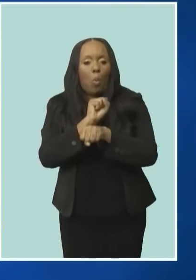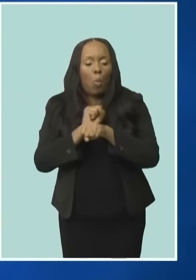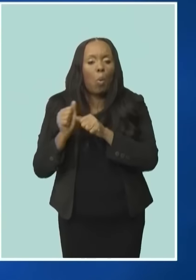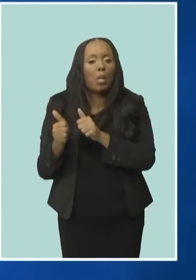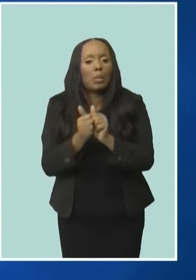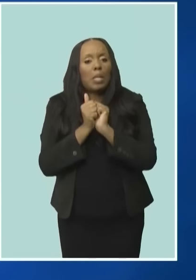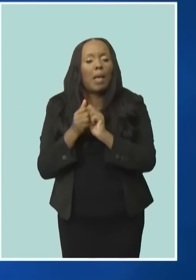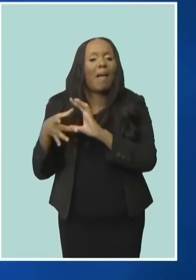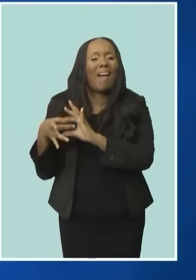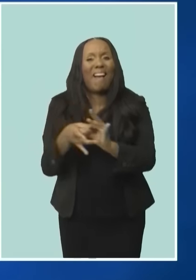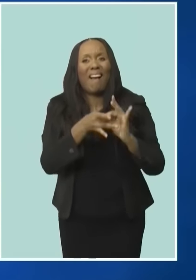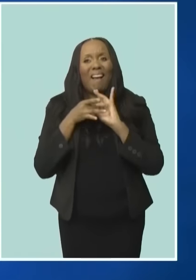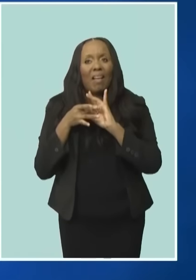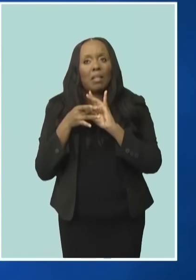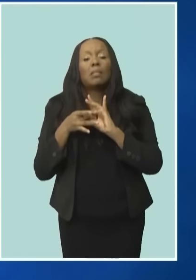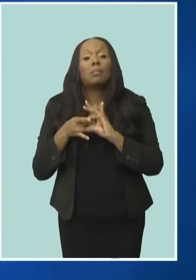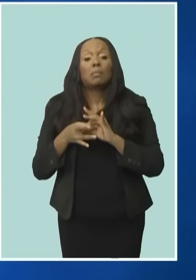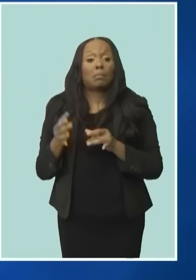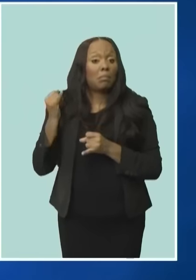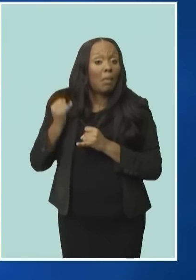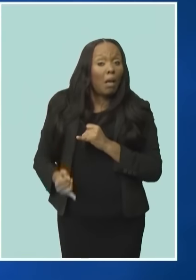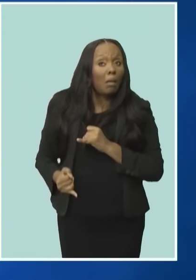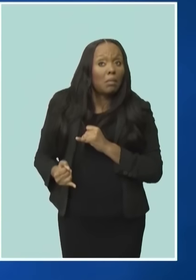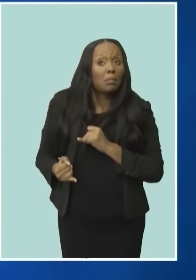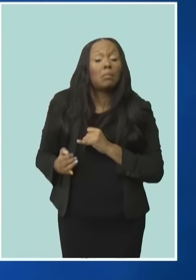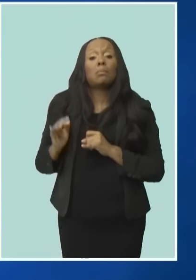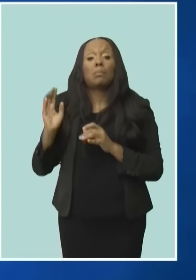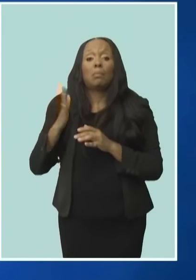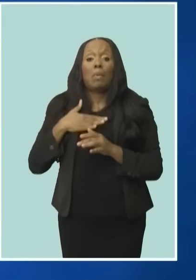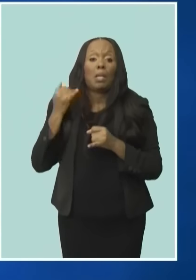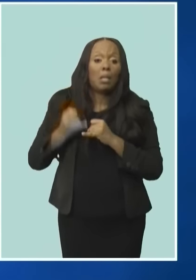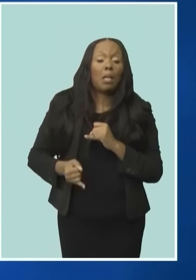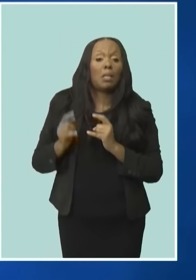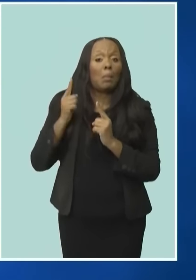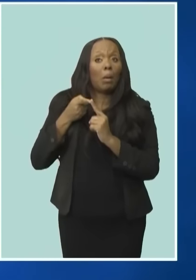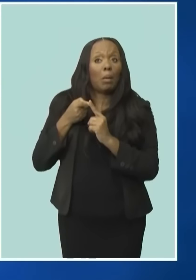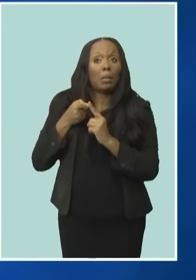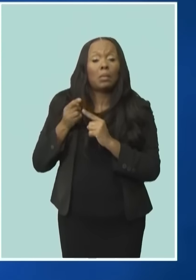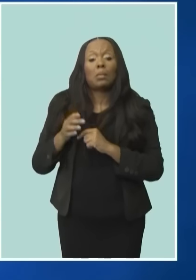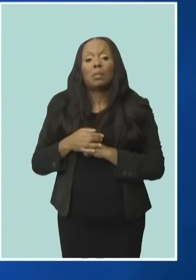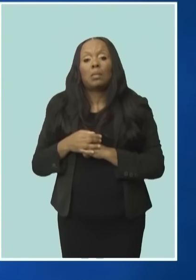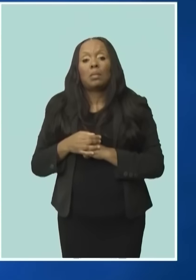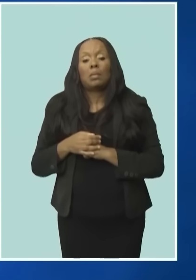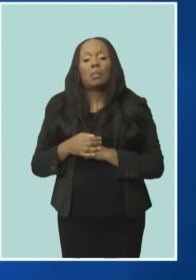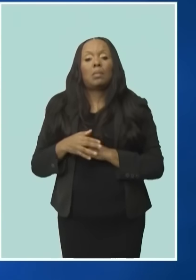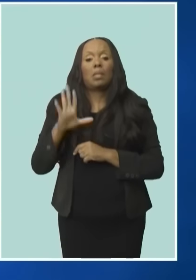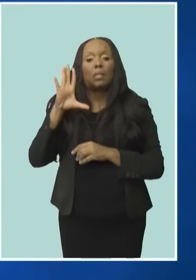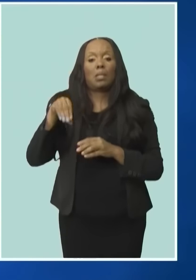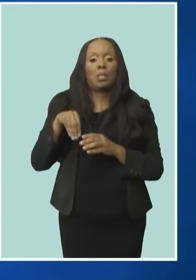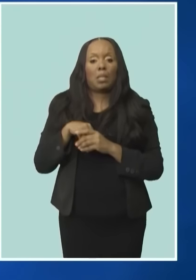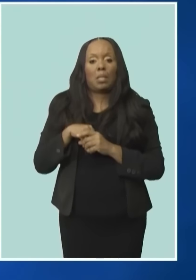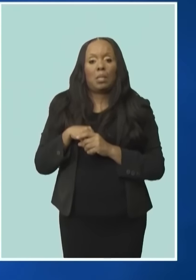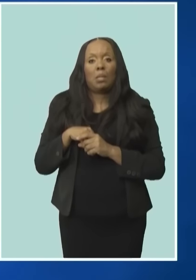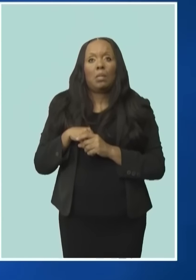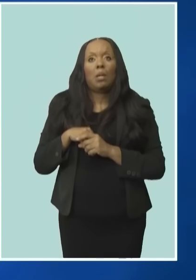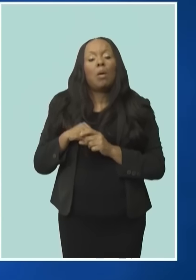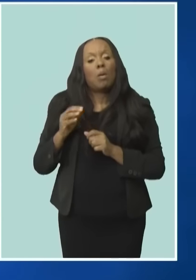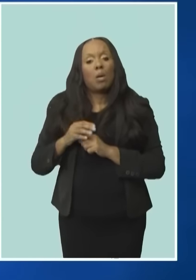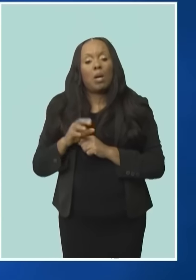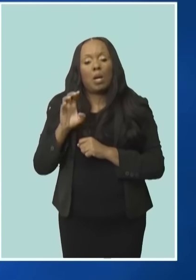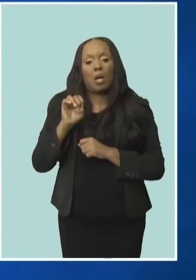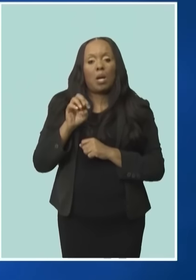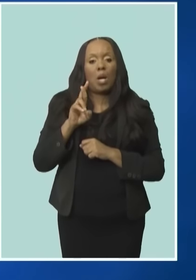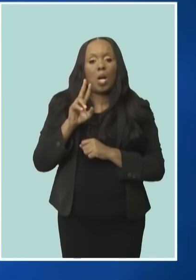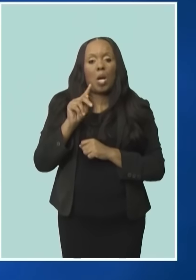children. And lastly, but certainly not least, this MOU includes a partnership between George Brown College and the